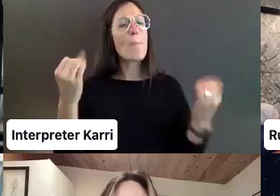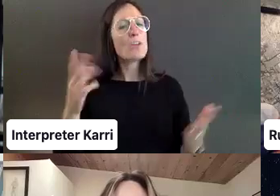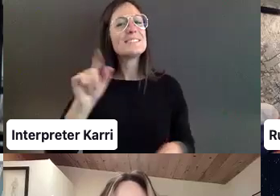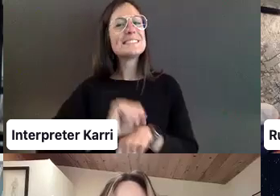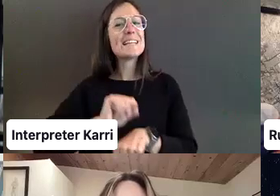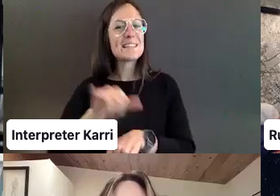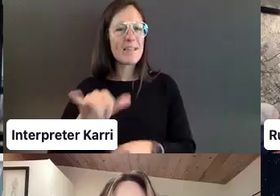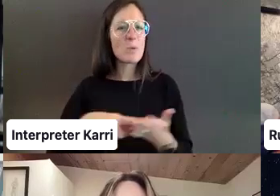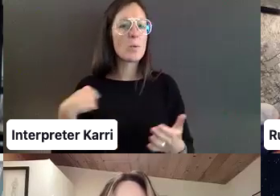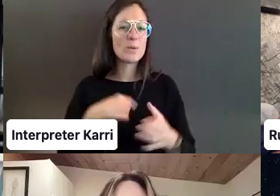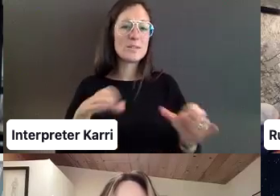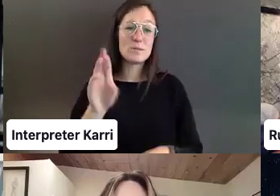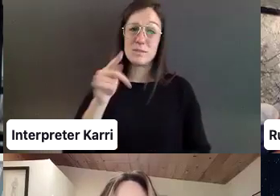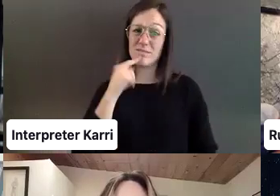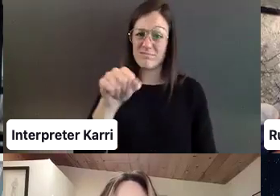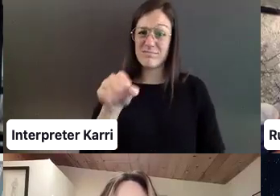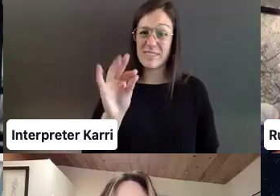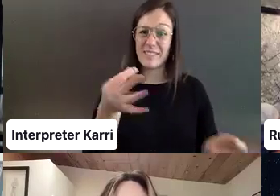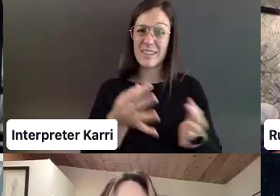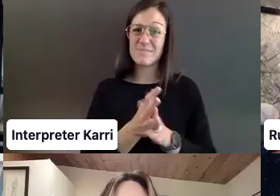all do. Yes. No, absolutely.